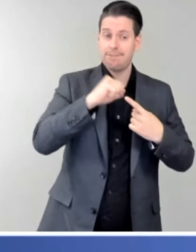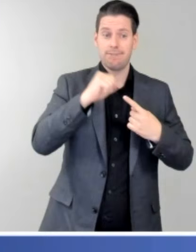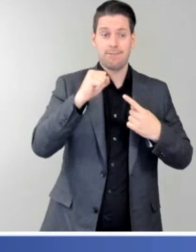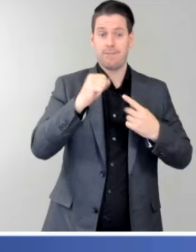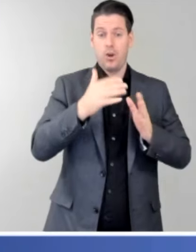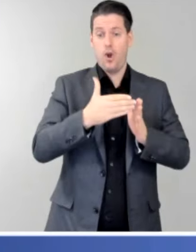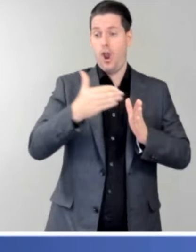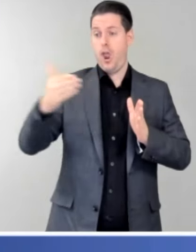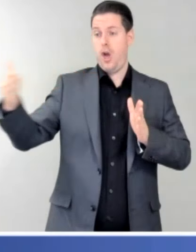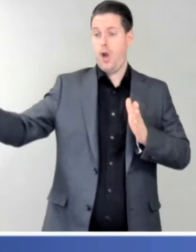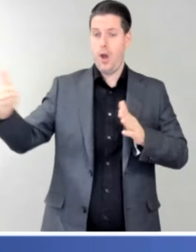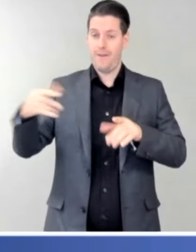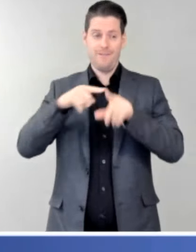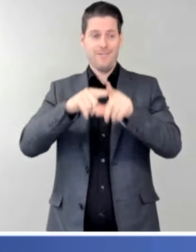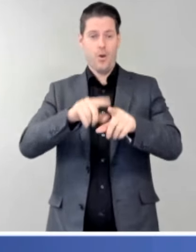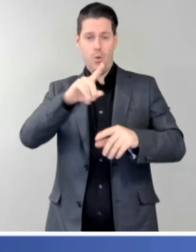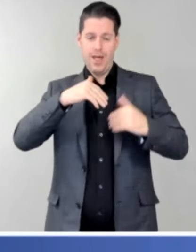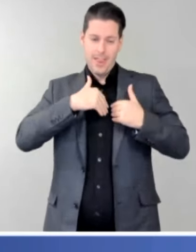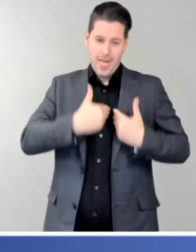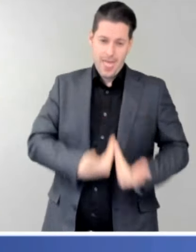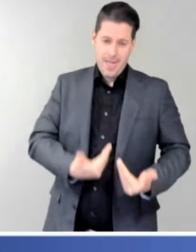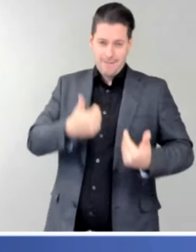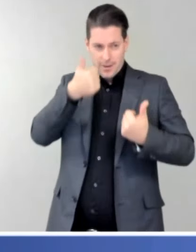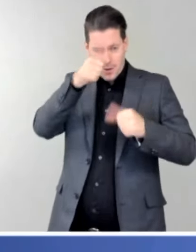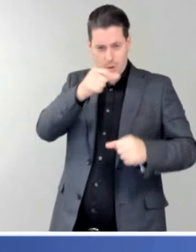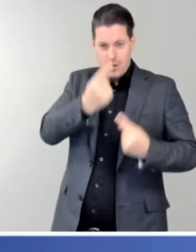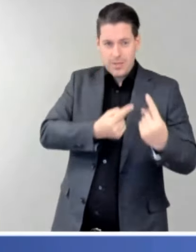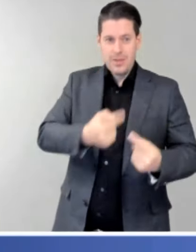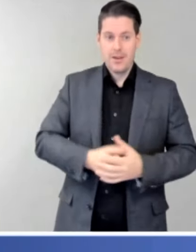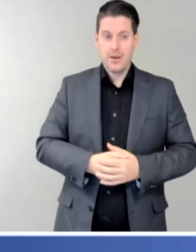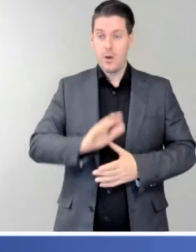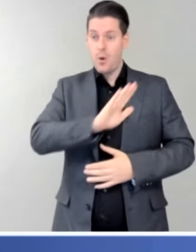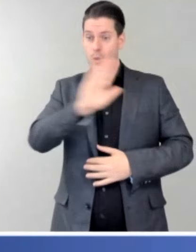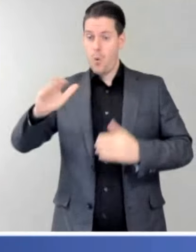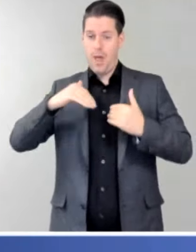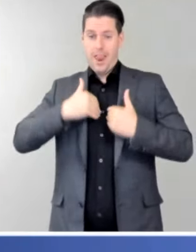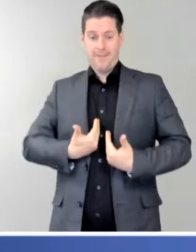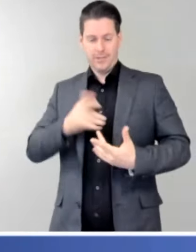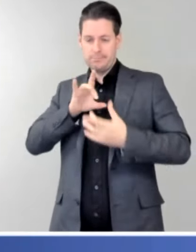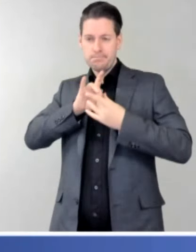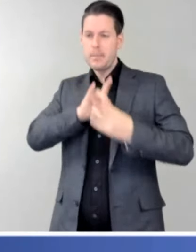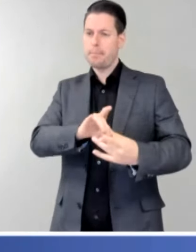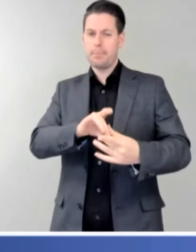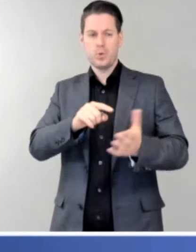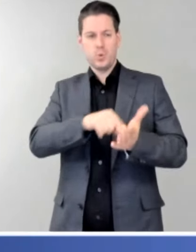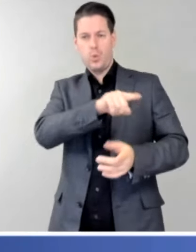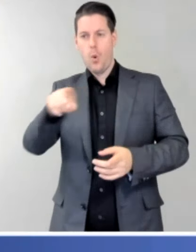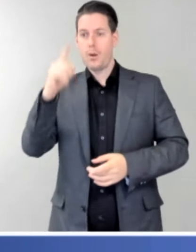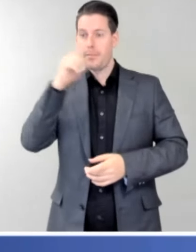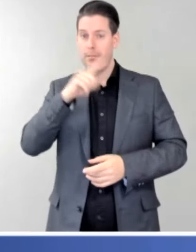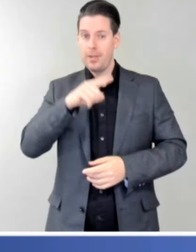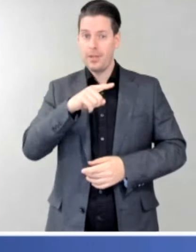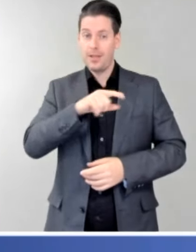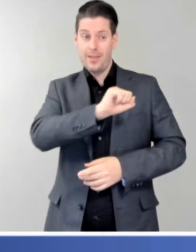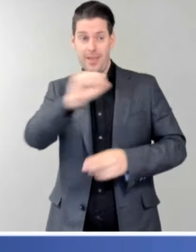deep. The depth of your love binds you forever to those you lost. Their deaths are your heartache